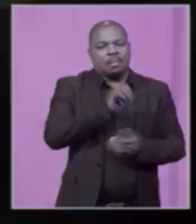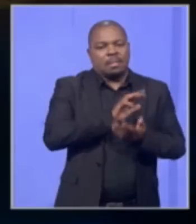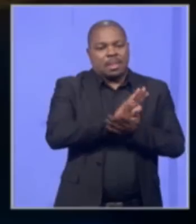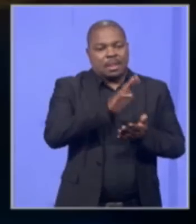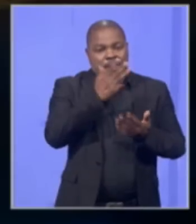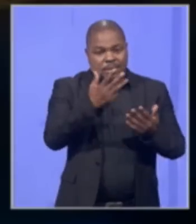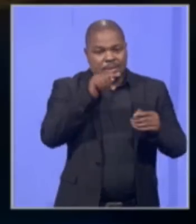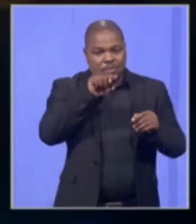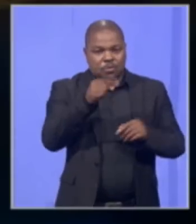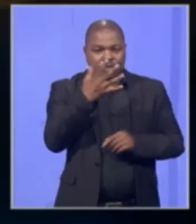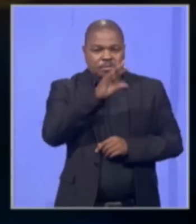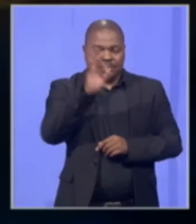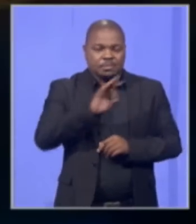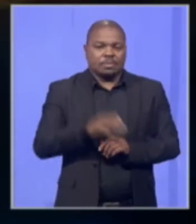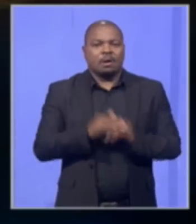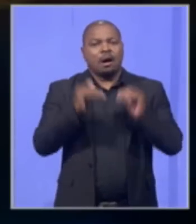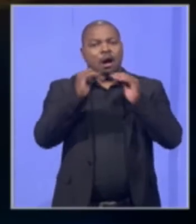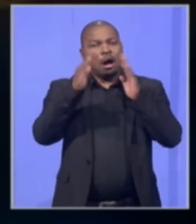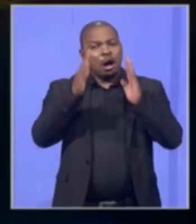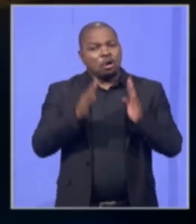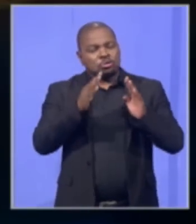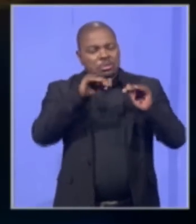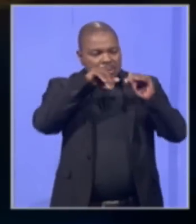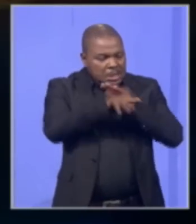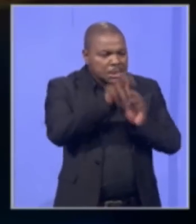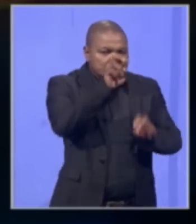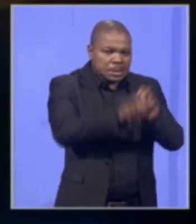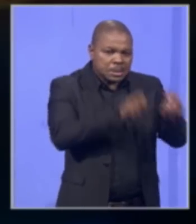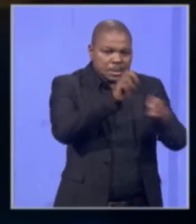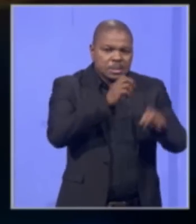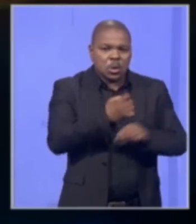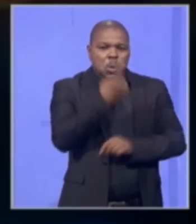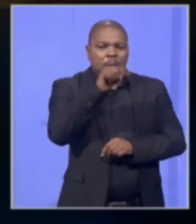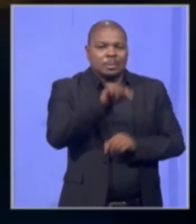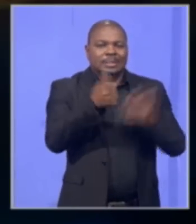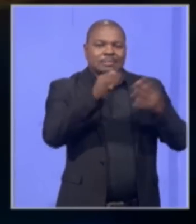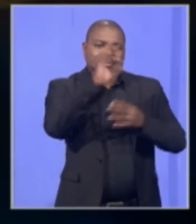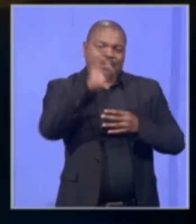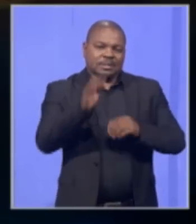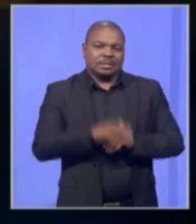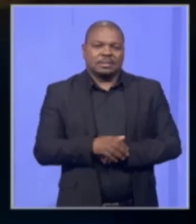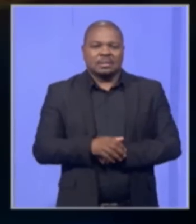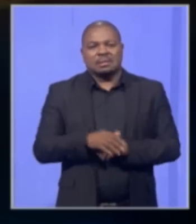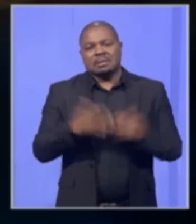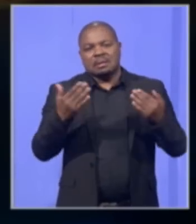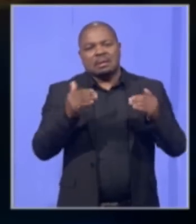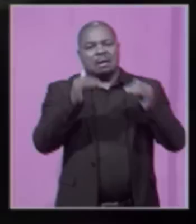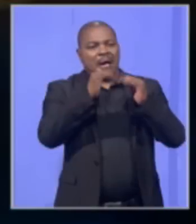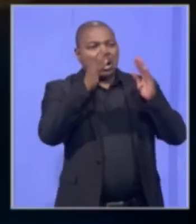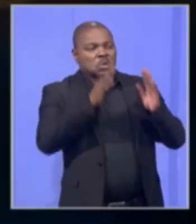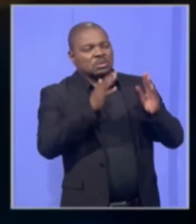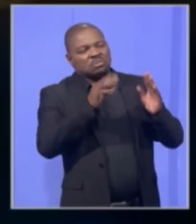19.5, kgotoso ya mo matlong ka diperesente di le 1.6, fa e senya mo matlong